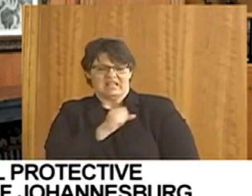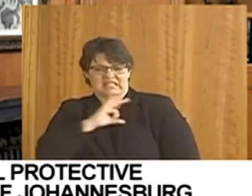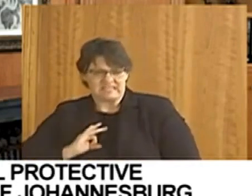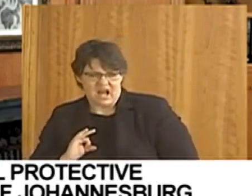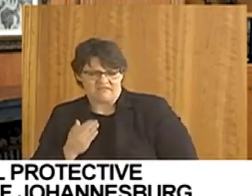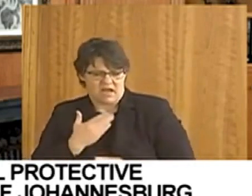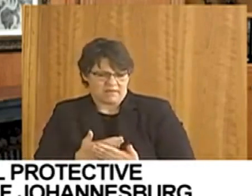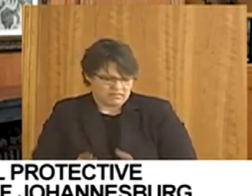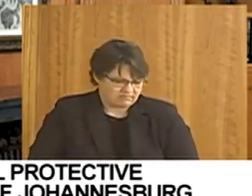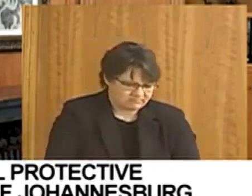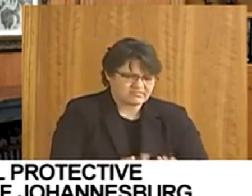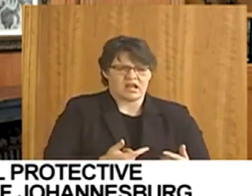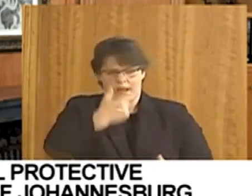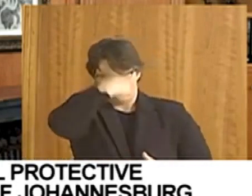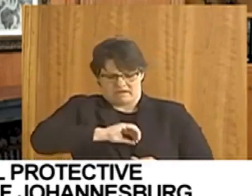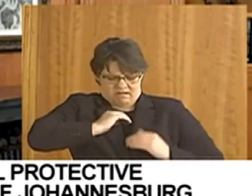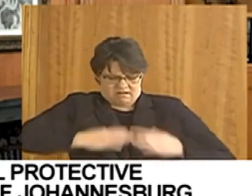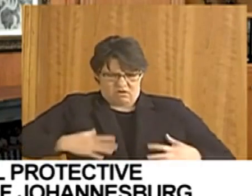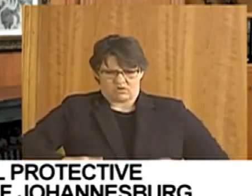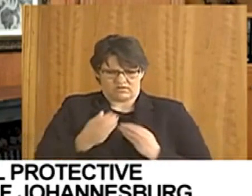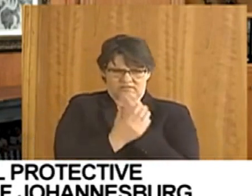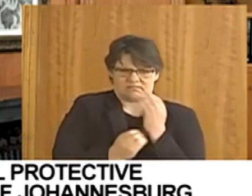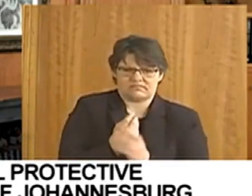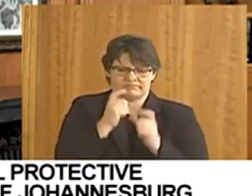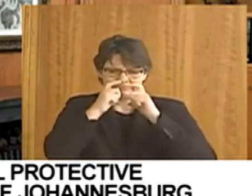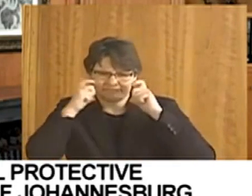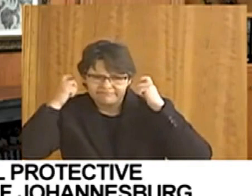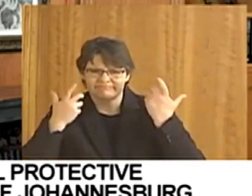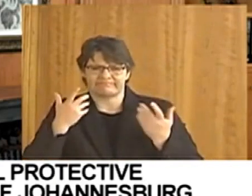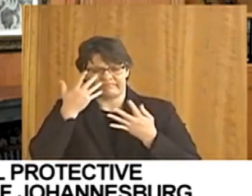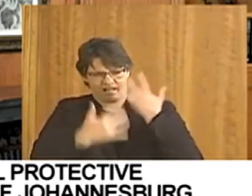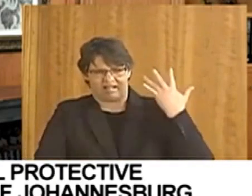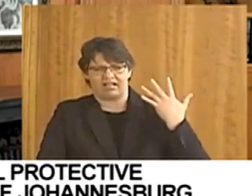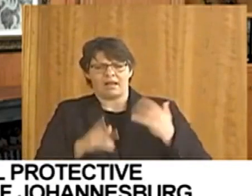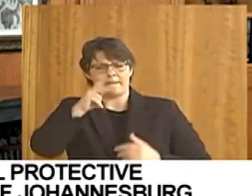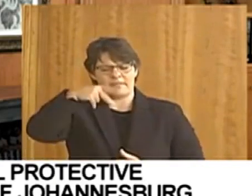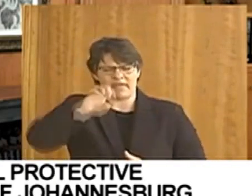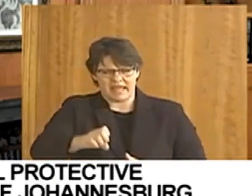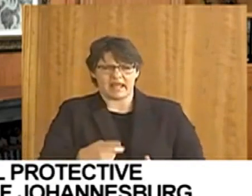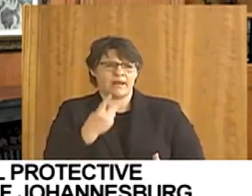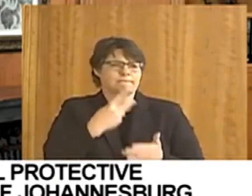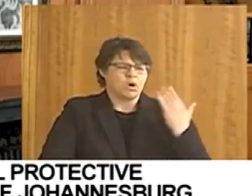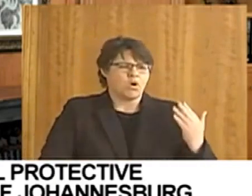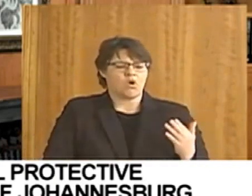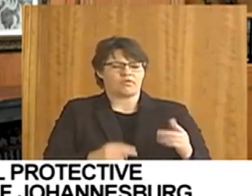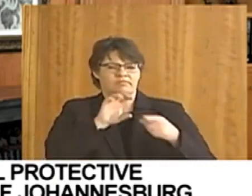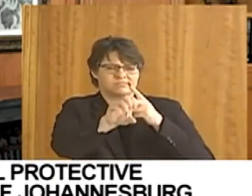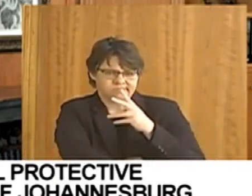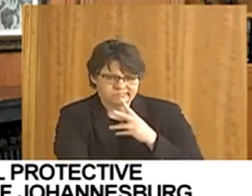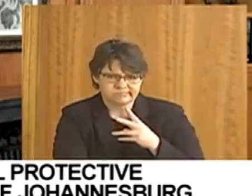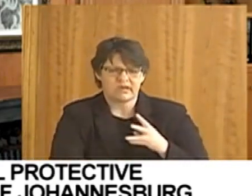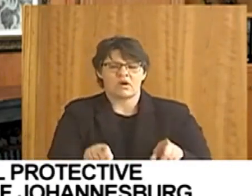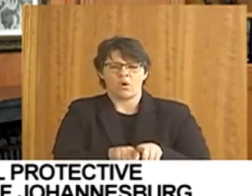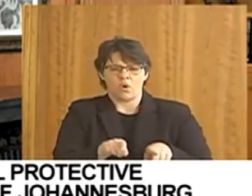personal protective equipment and other medical supplies, both diagnostic and in some